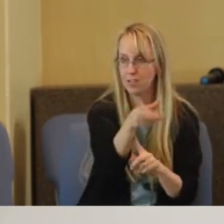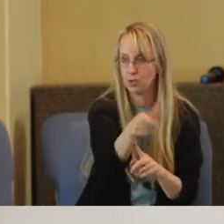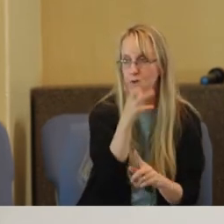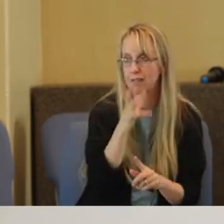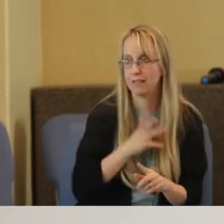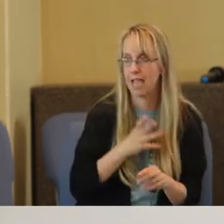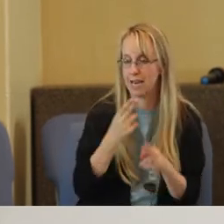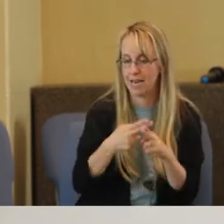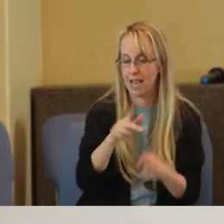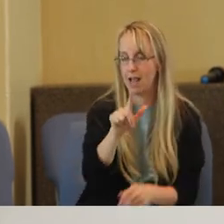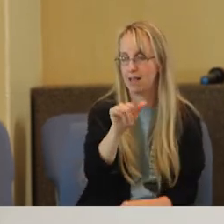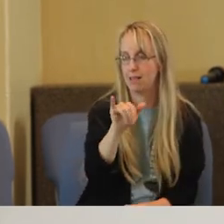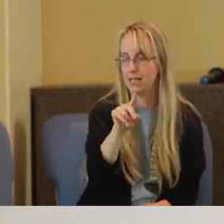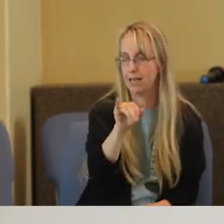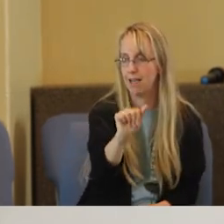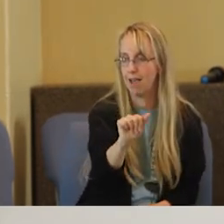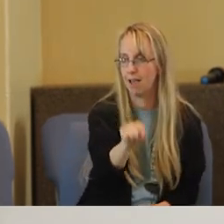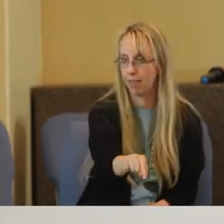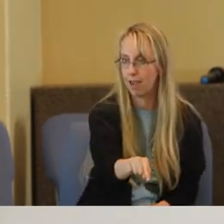Lydia.